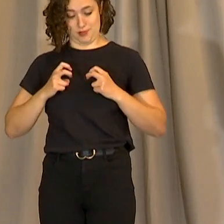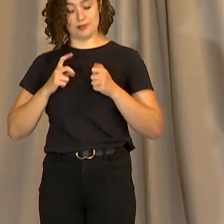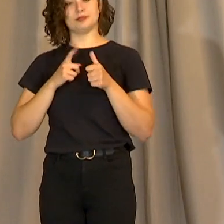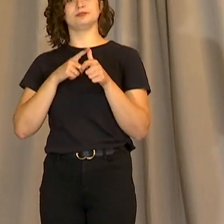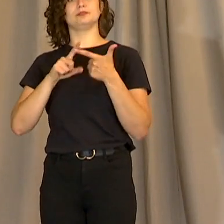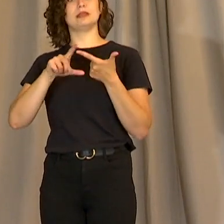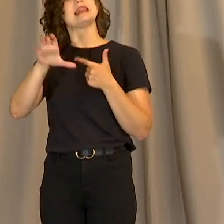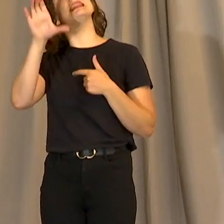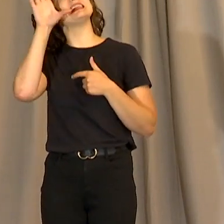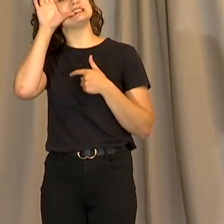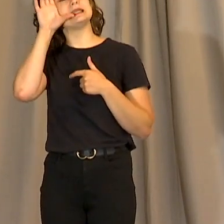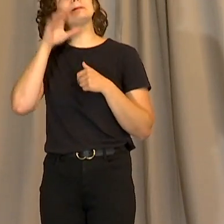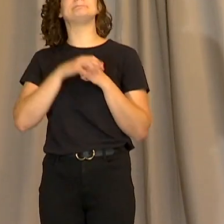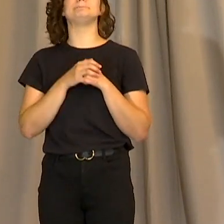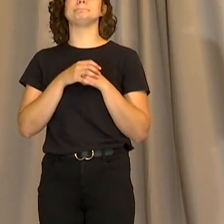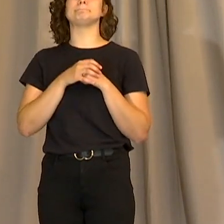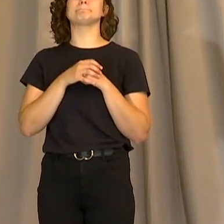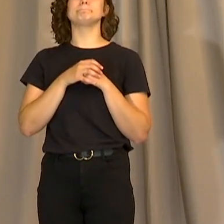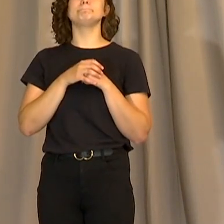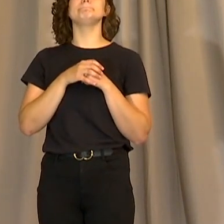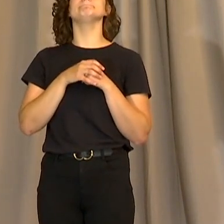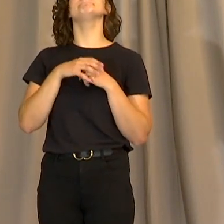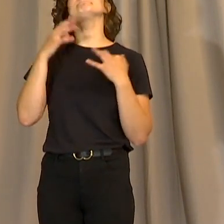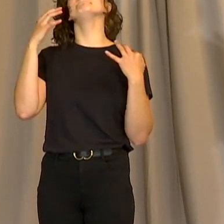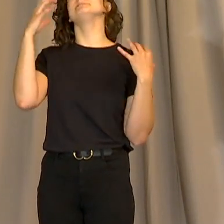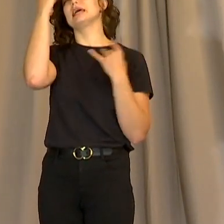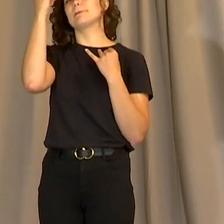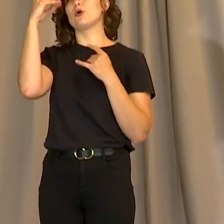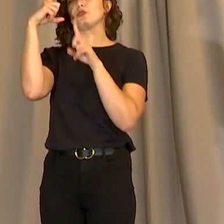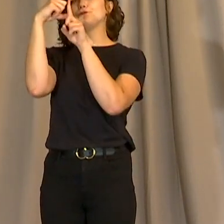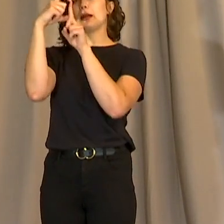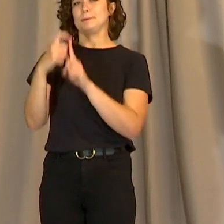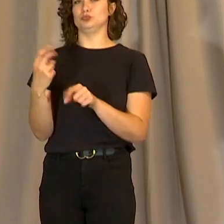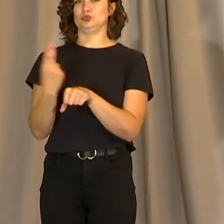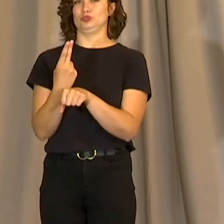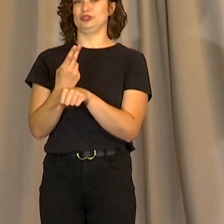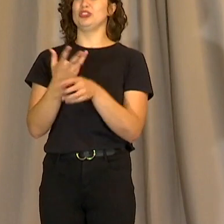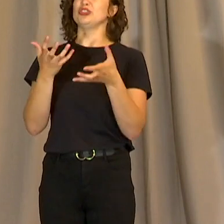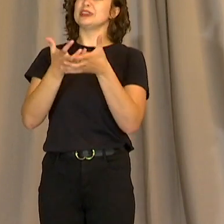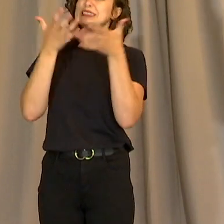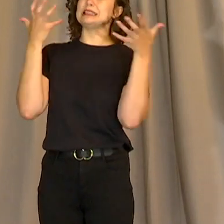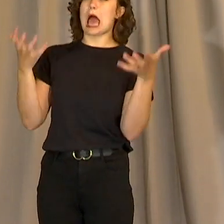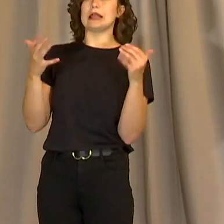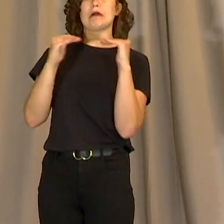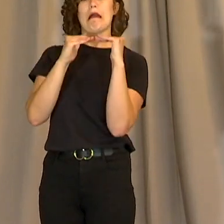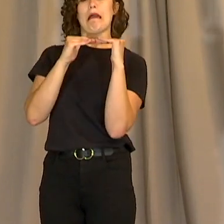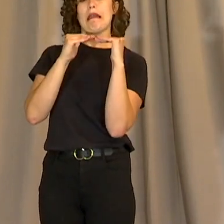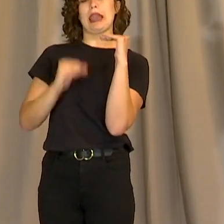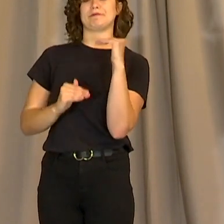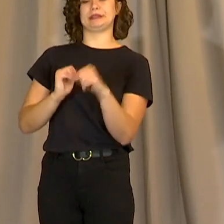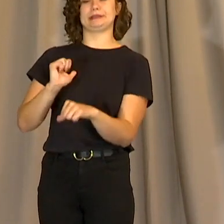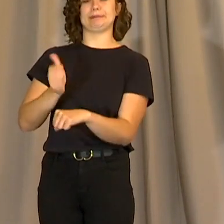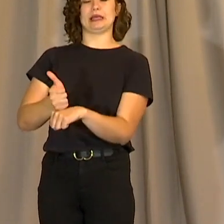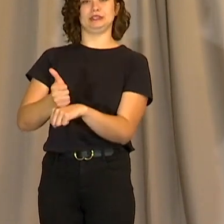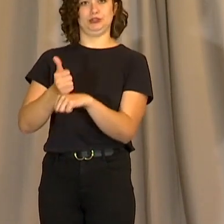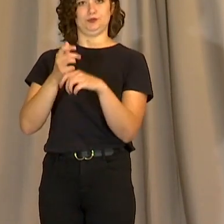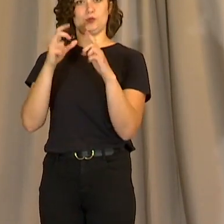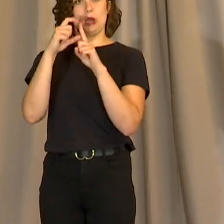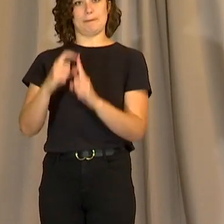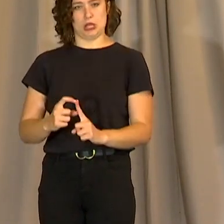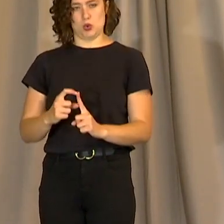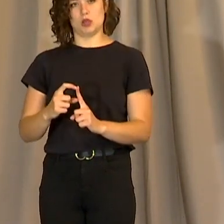Think about the vocabulary that you use. There's a lot of very deficit-based vocabulary.